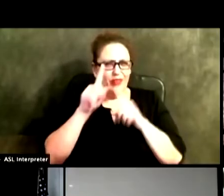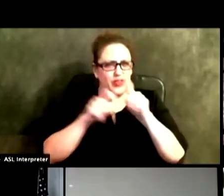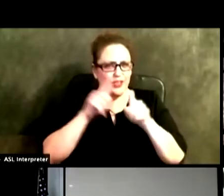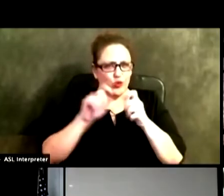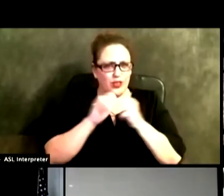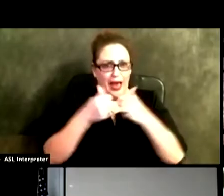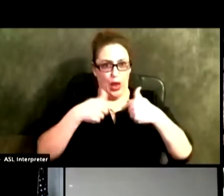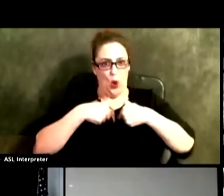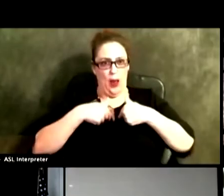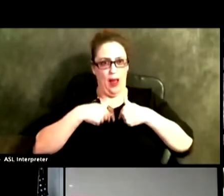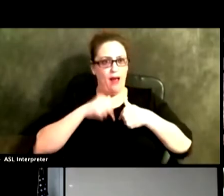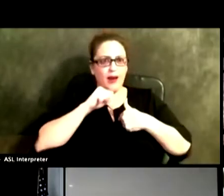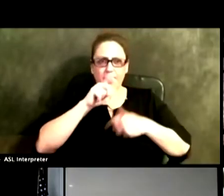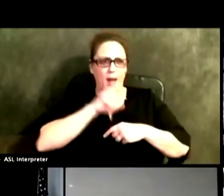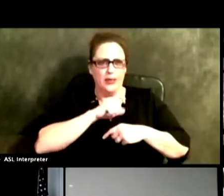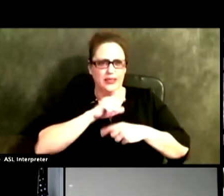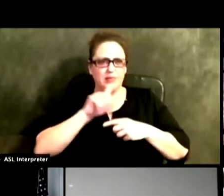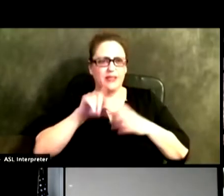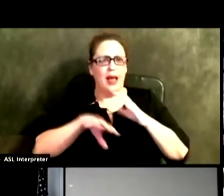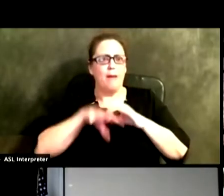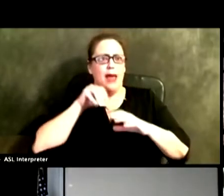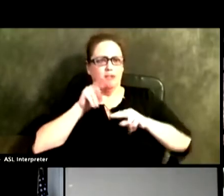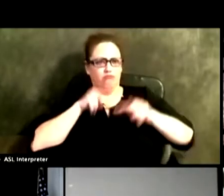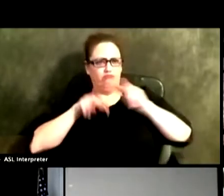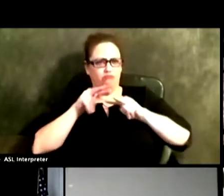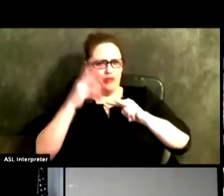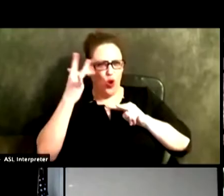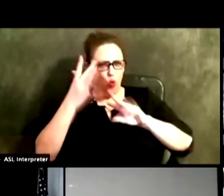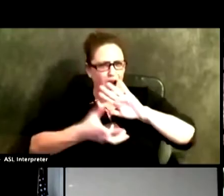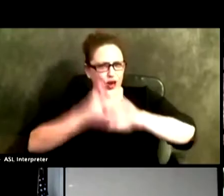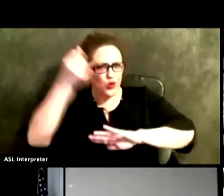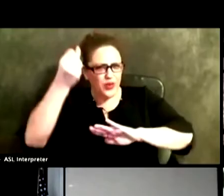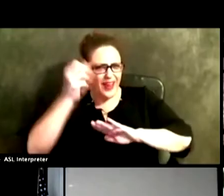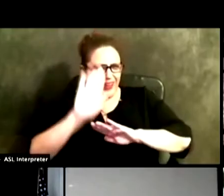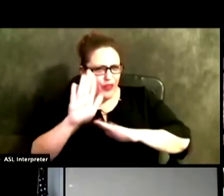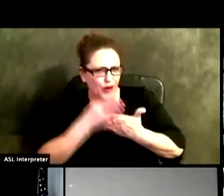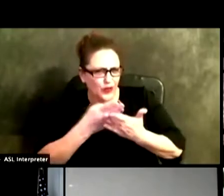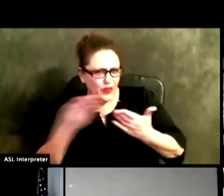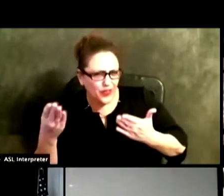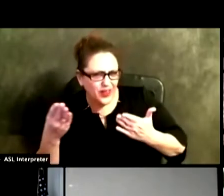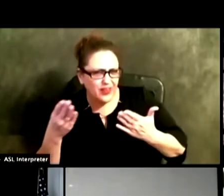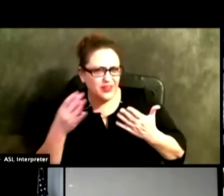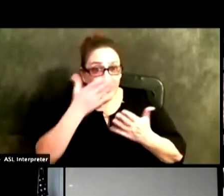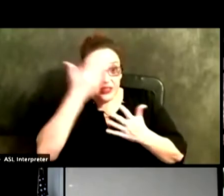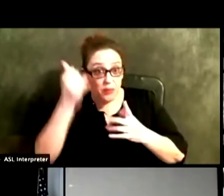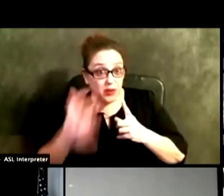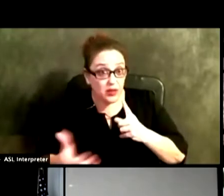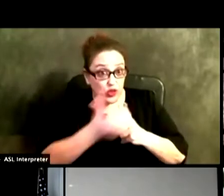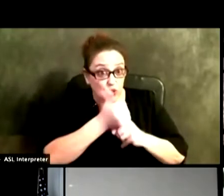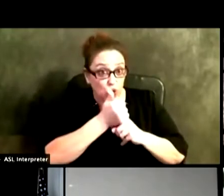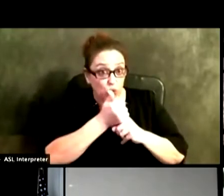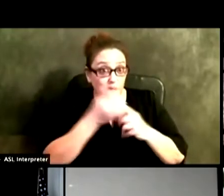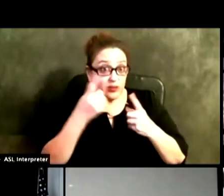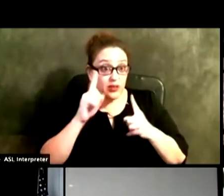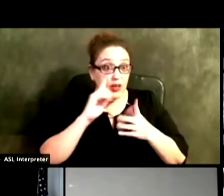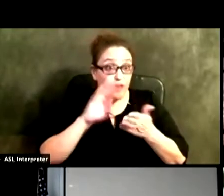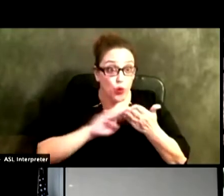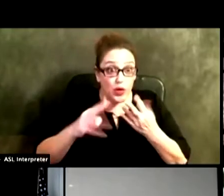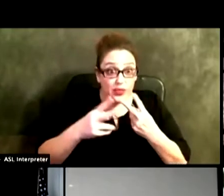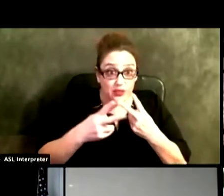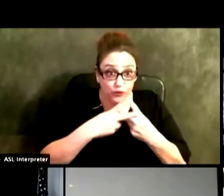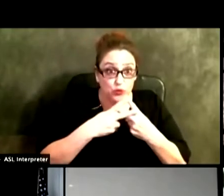I wonder why the gear is being taken. Is it because they're being arrested? When they're released from jail, do you have any documentation that you're